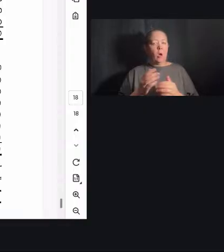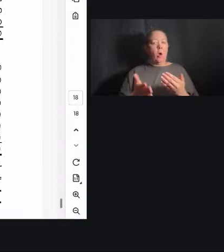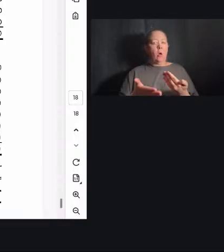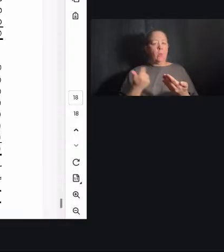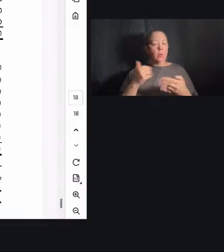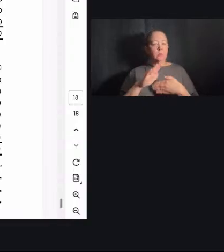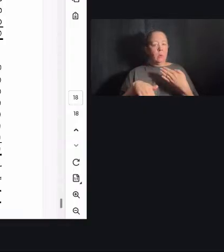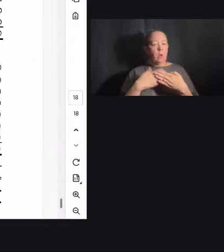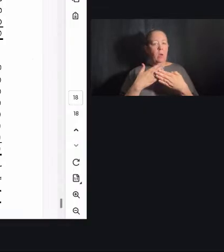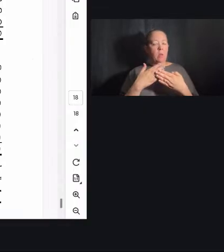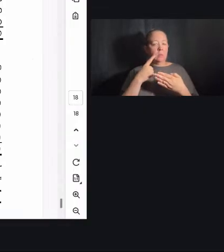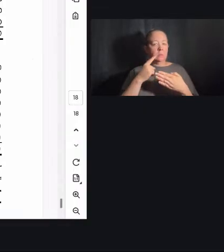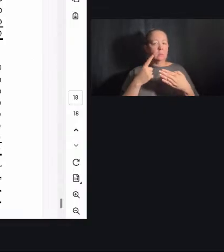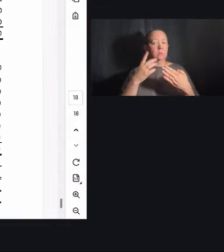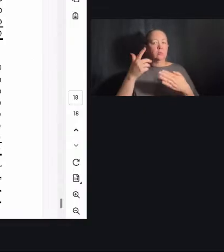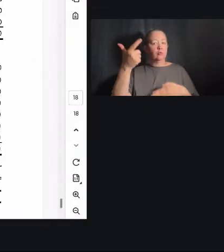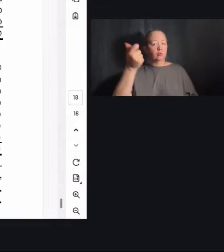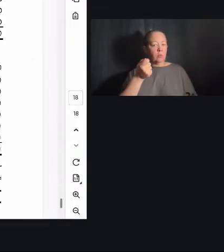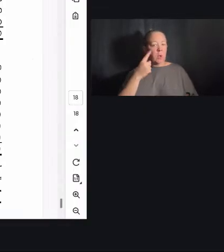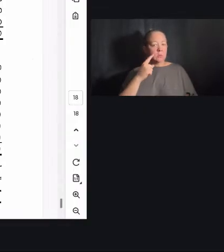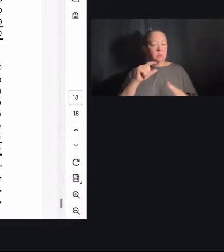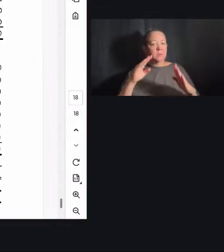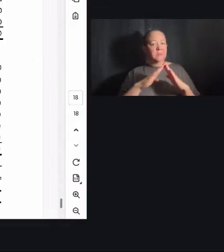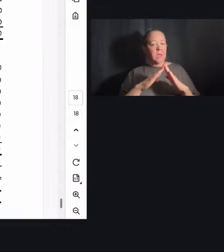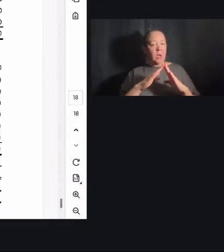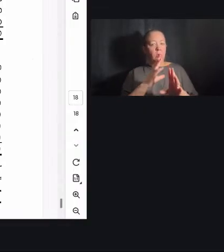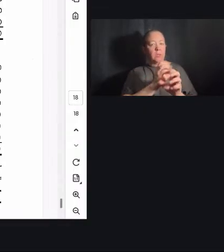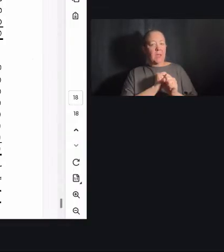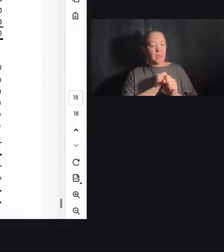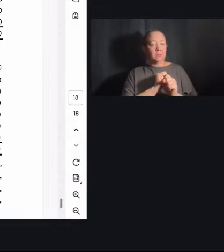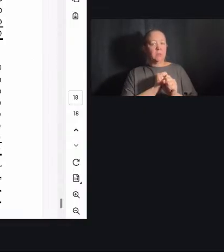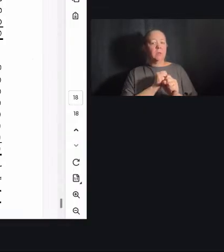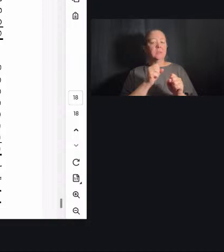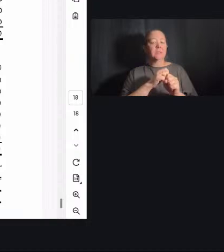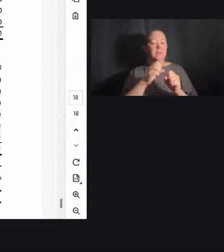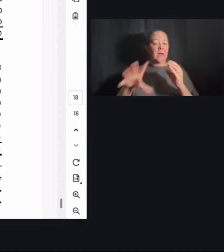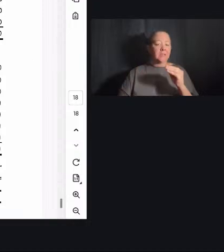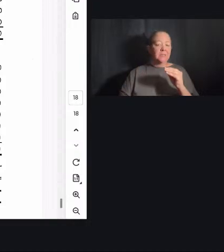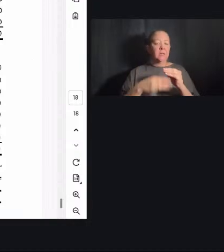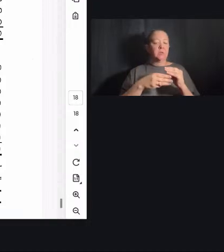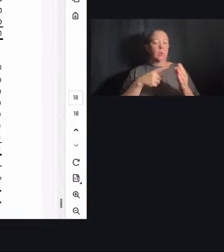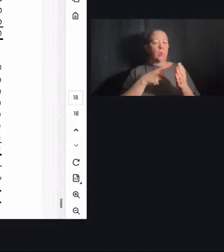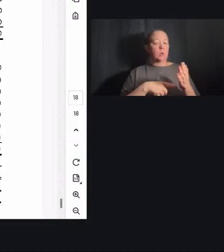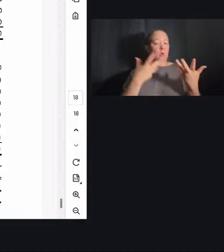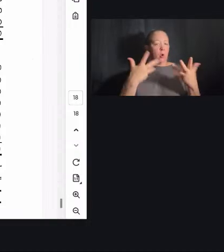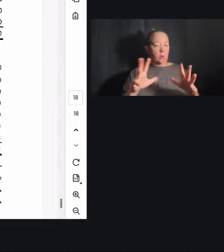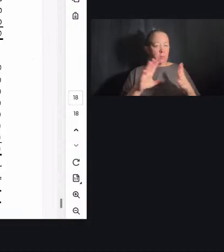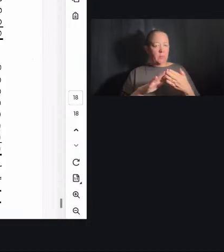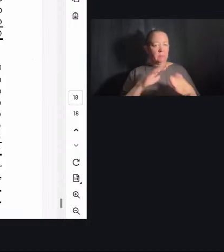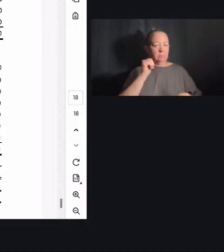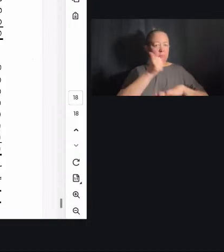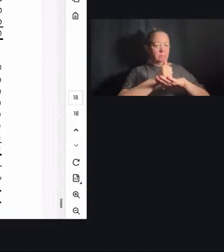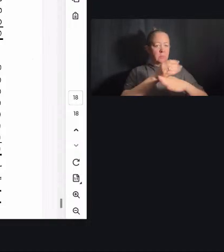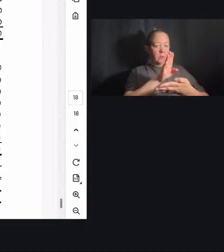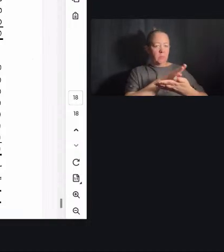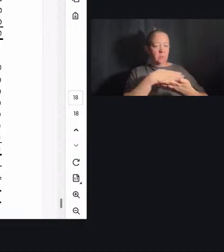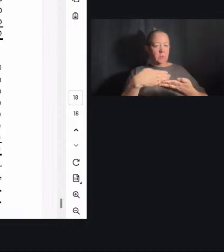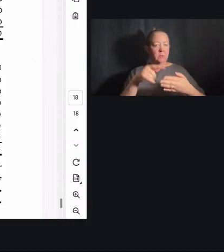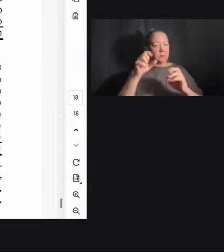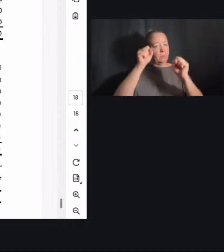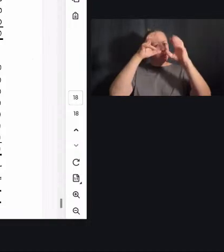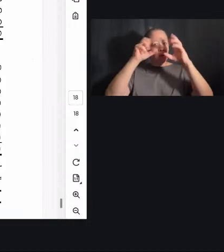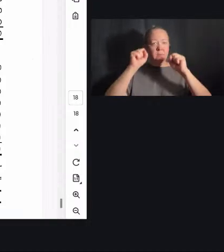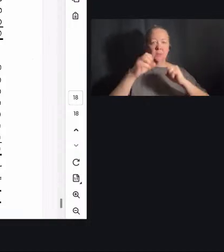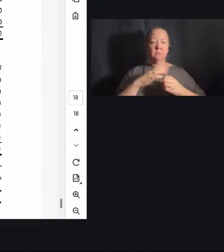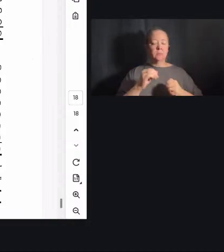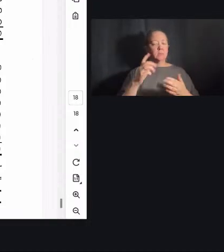projects that are in addition to what has been budgeted, and they are amazing, and oftentimes those projects are very